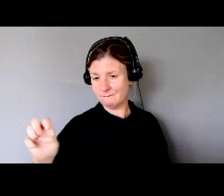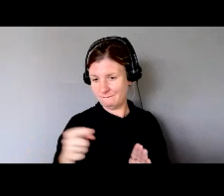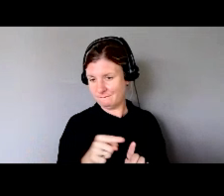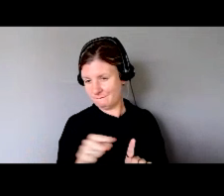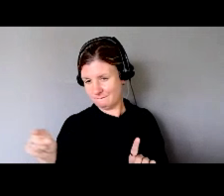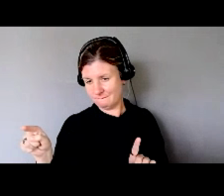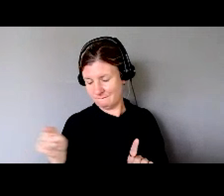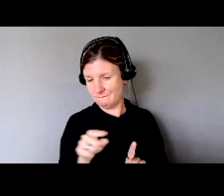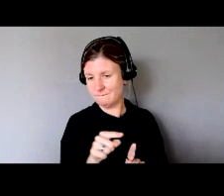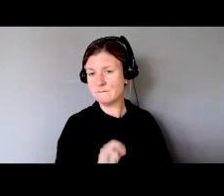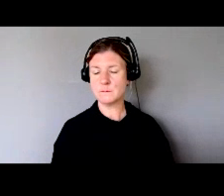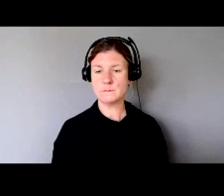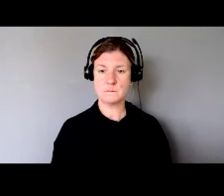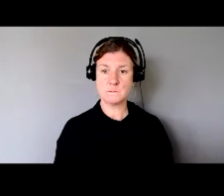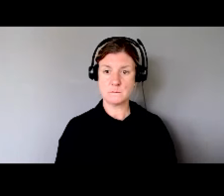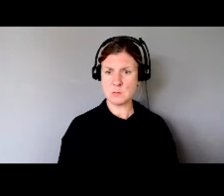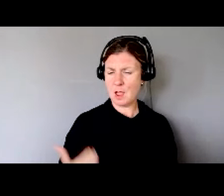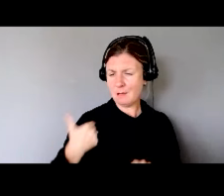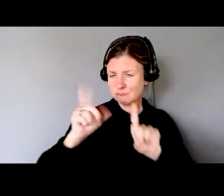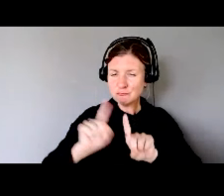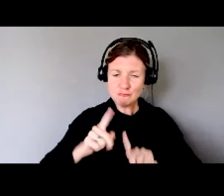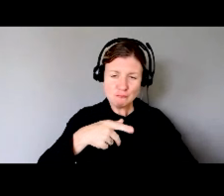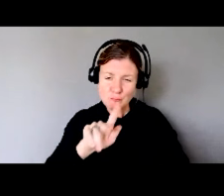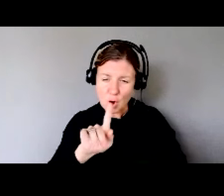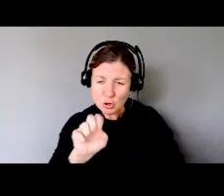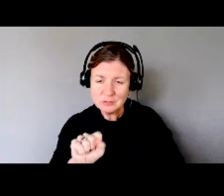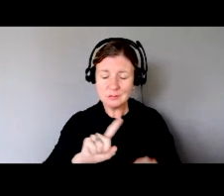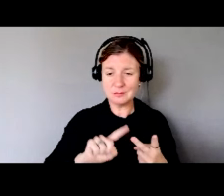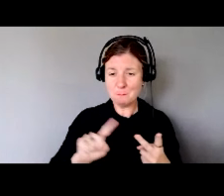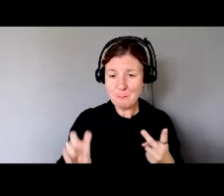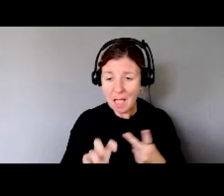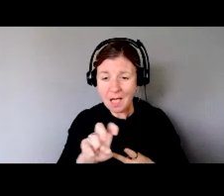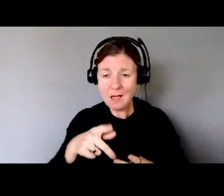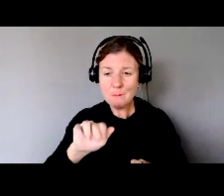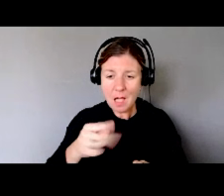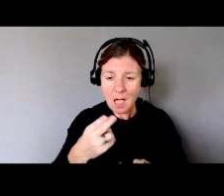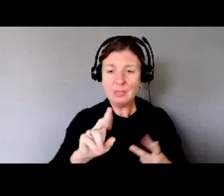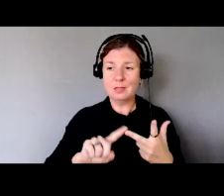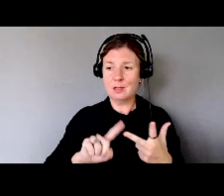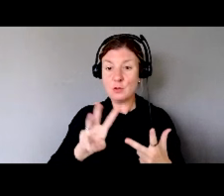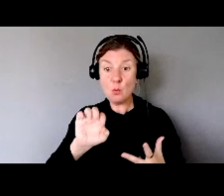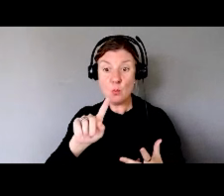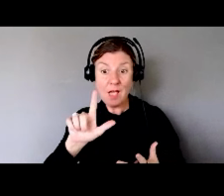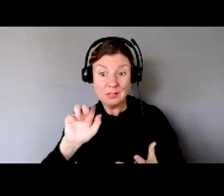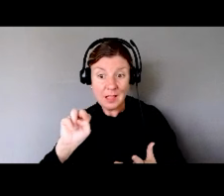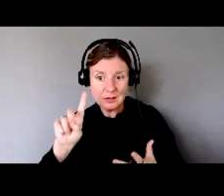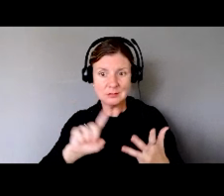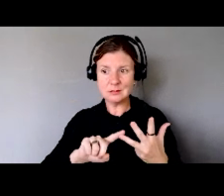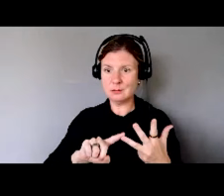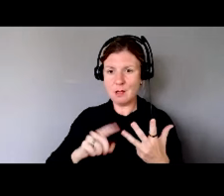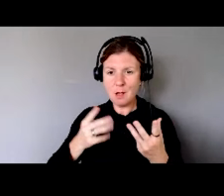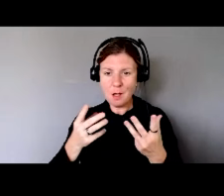The community features parks, pathways, naturalized wetlands, ponds, playgrounds, and